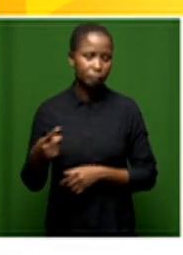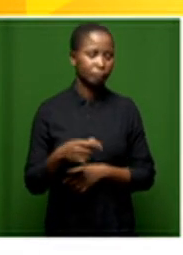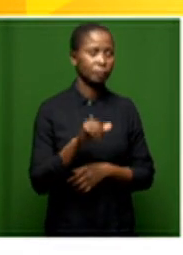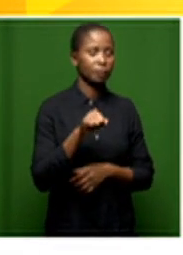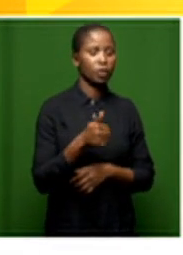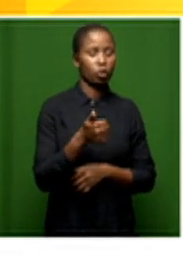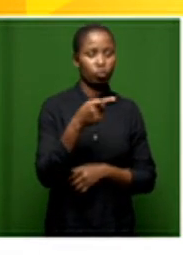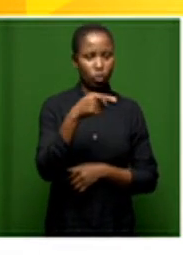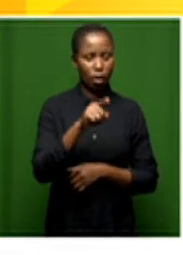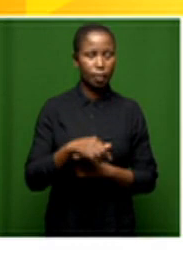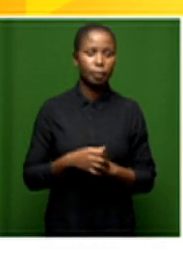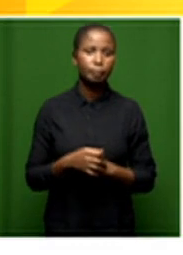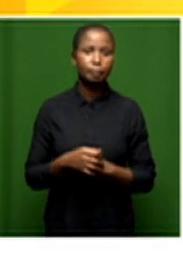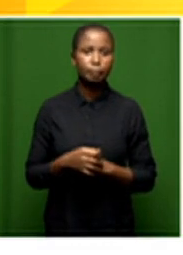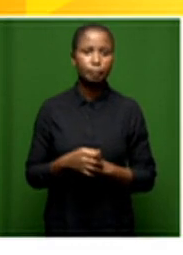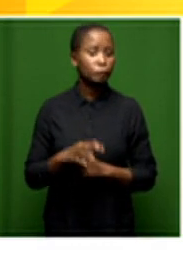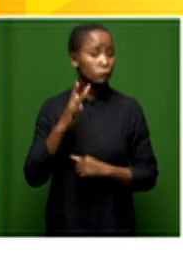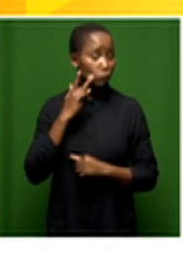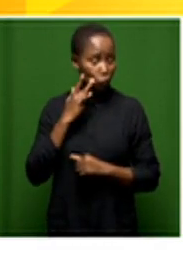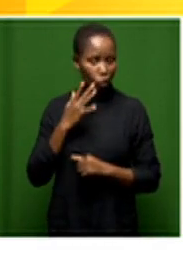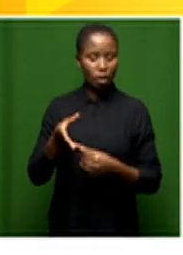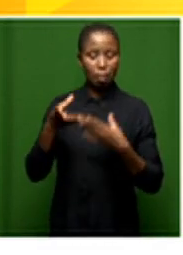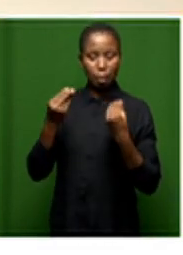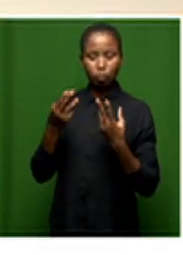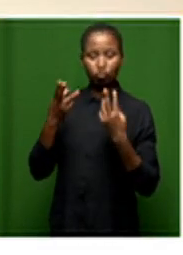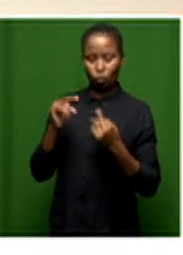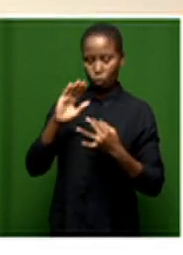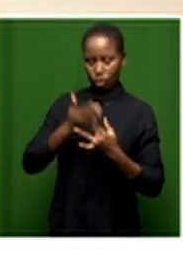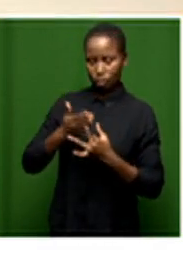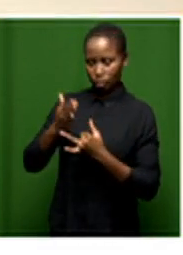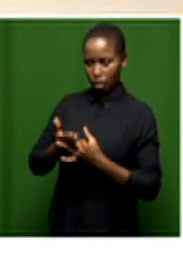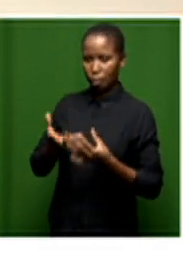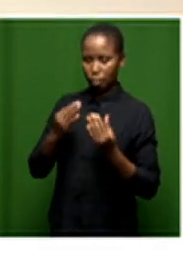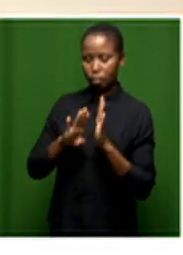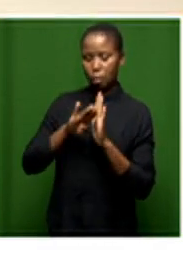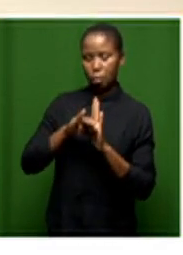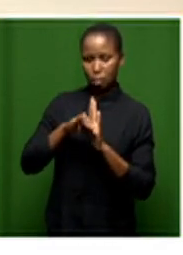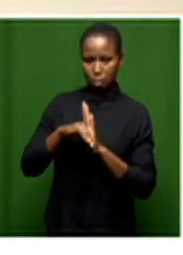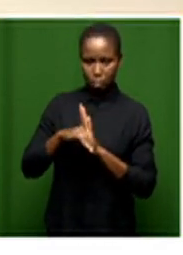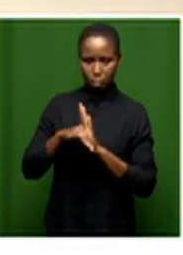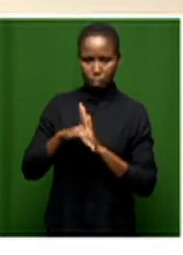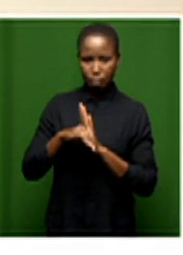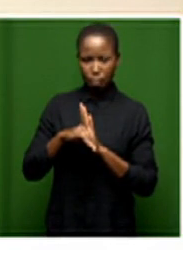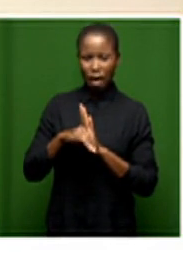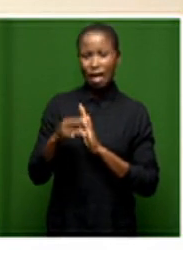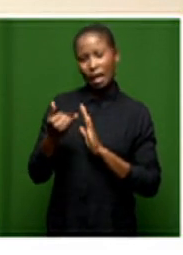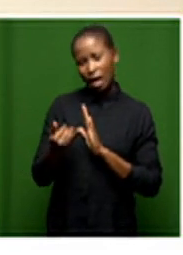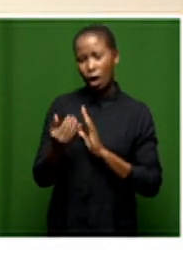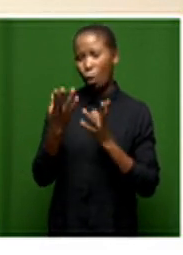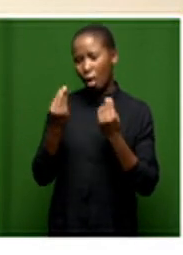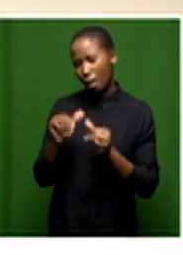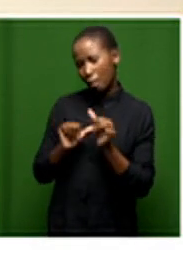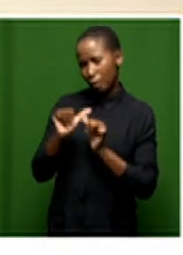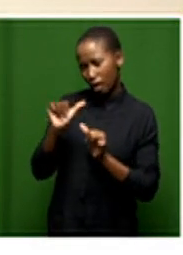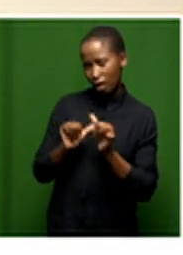right. While cases have come down a little bit and we're looking at, slightly better numbers,